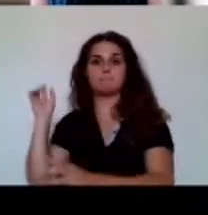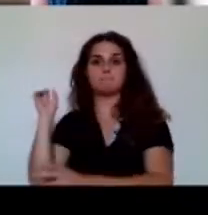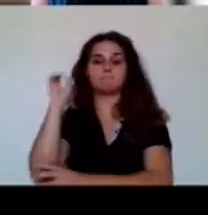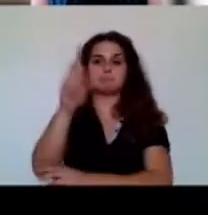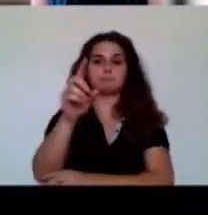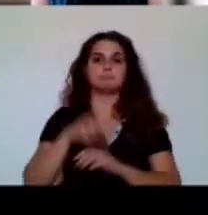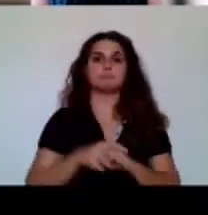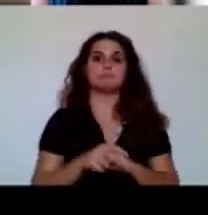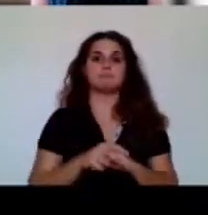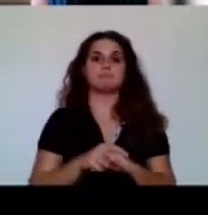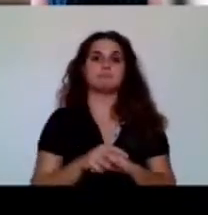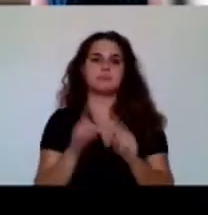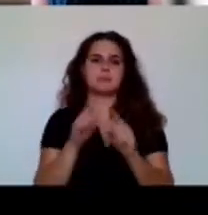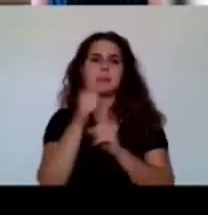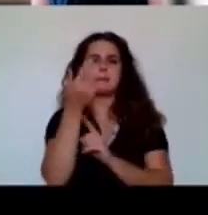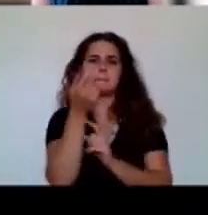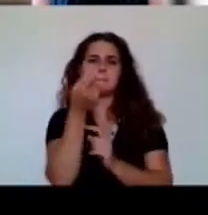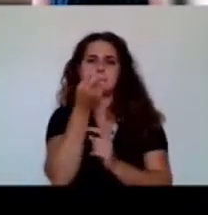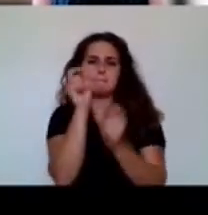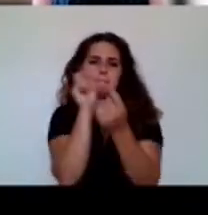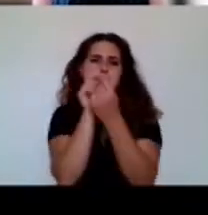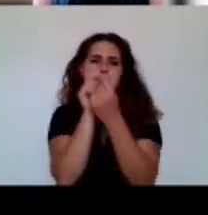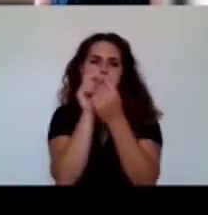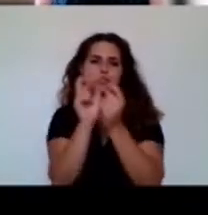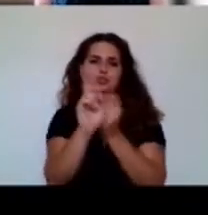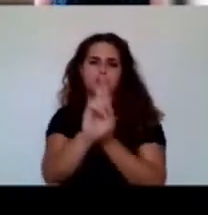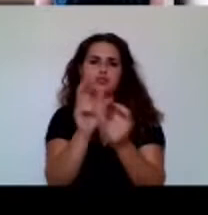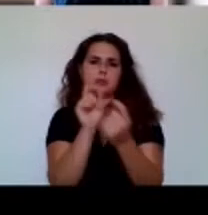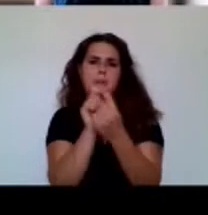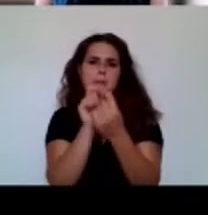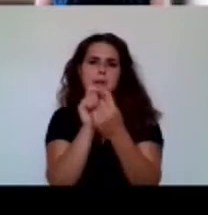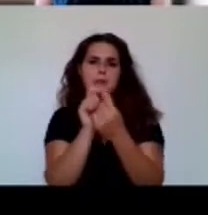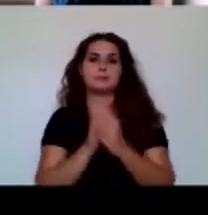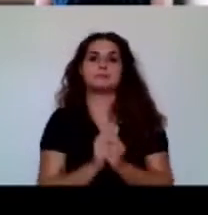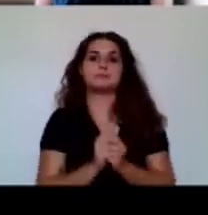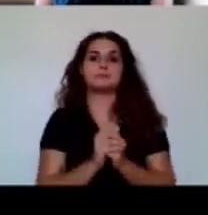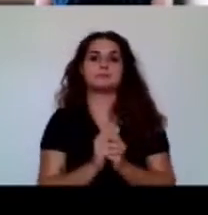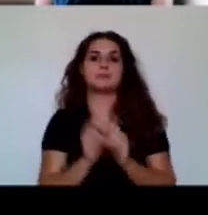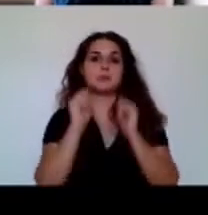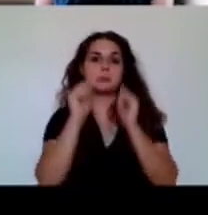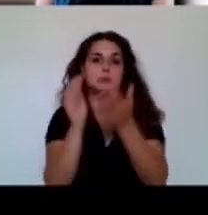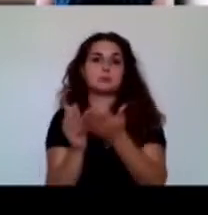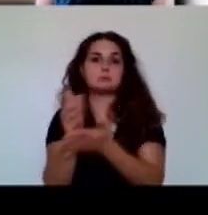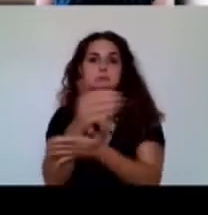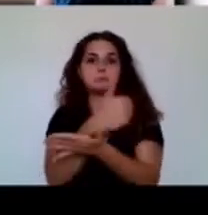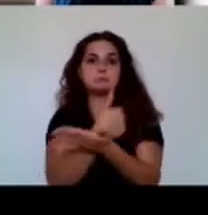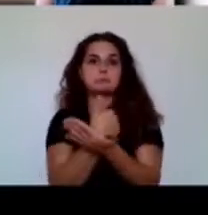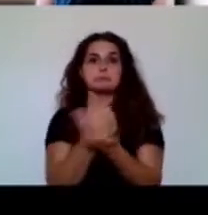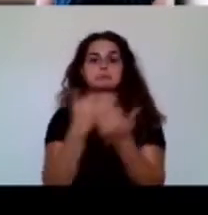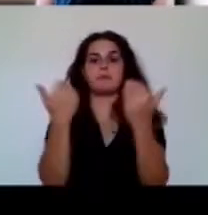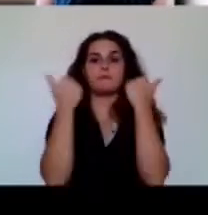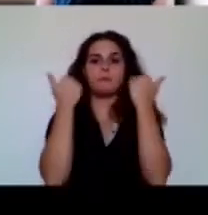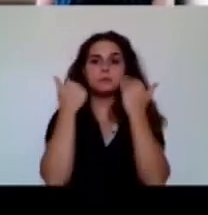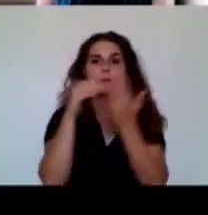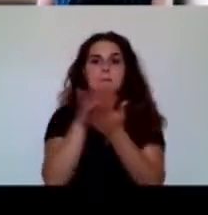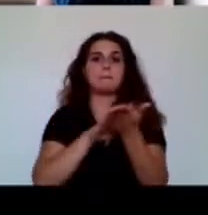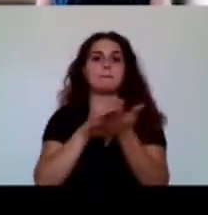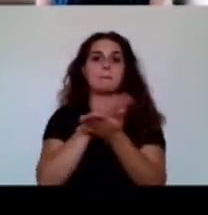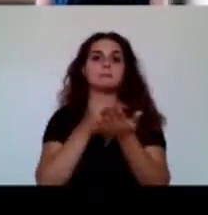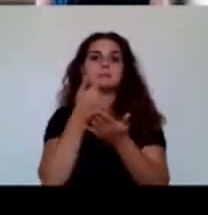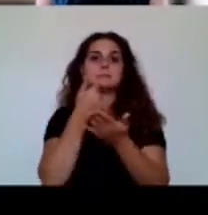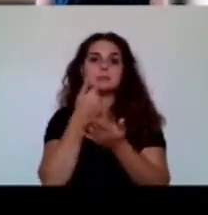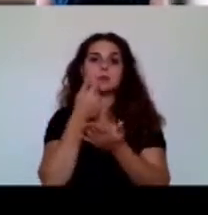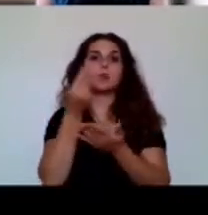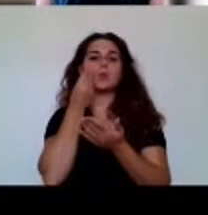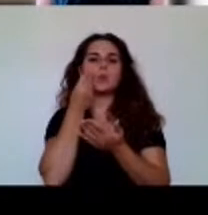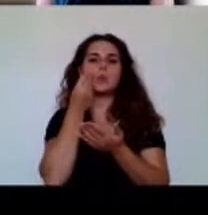goggles on, and on average, he's right around hitting that target. And we can collect, a bunch of baseline data to see how much variability